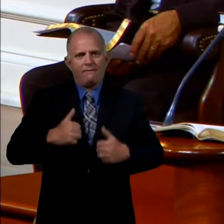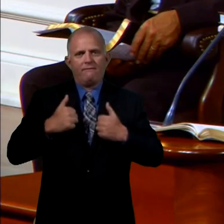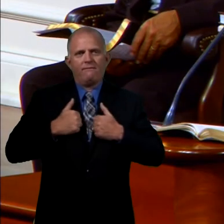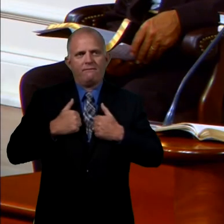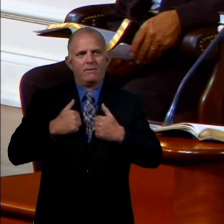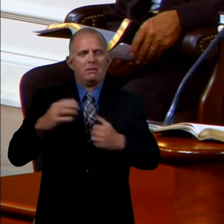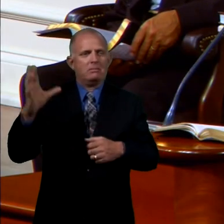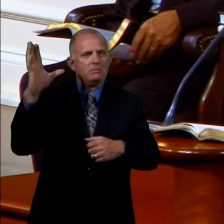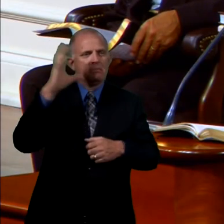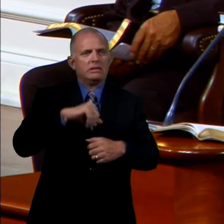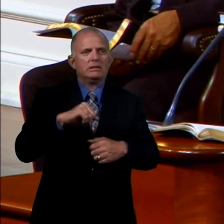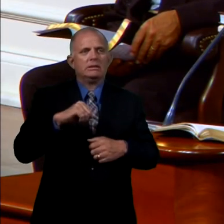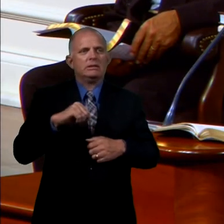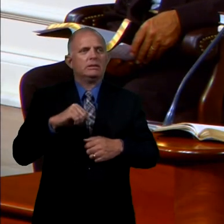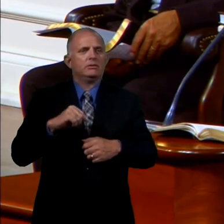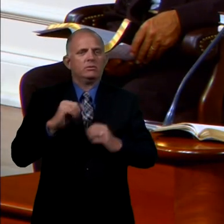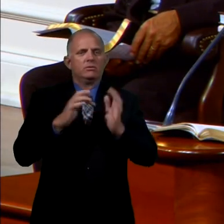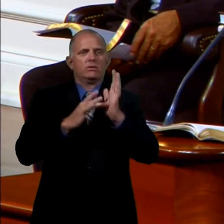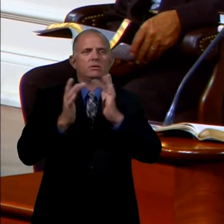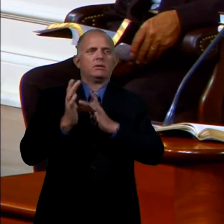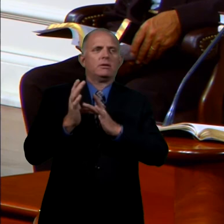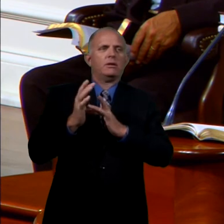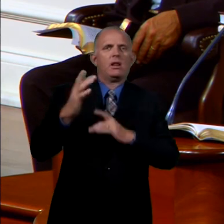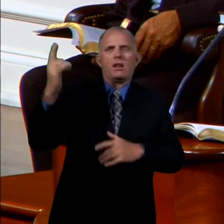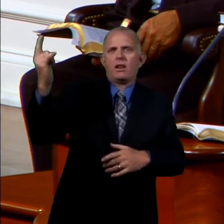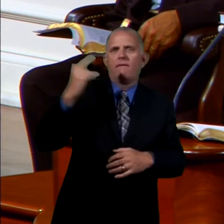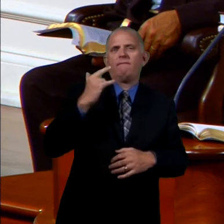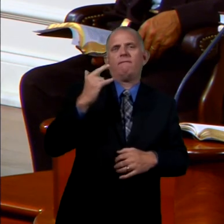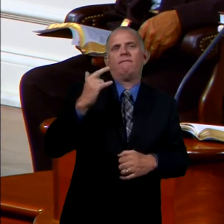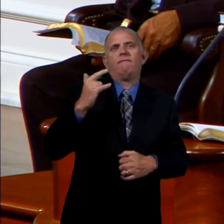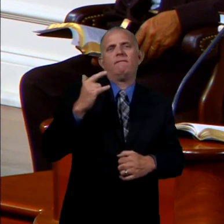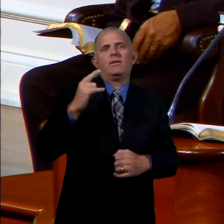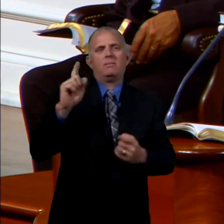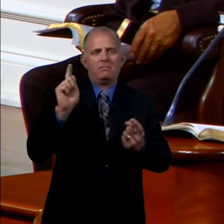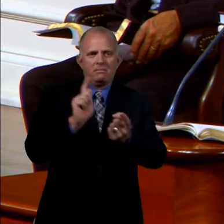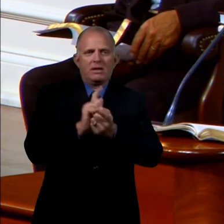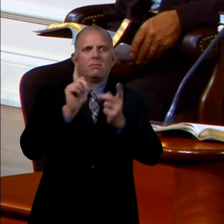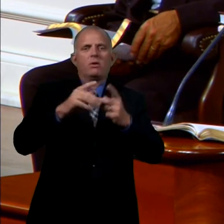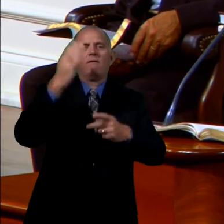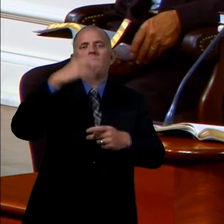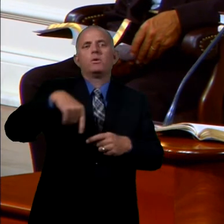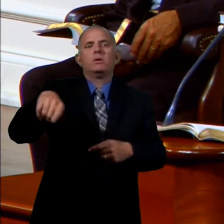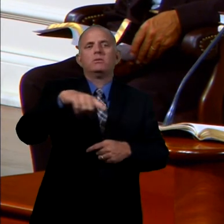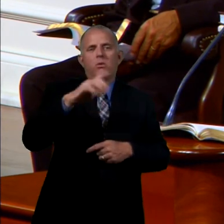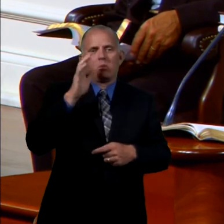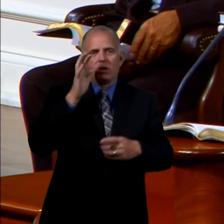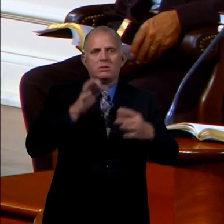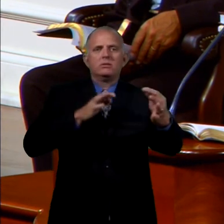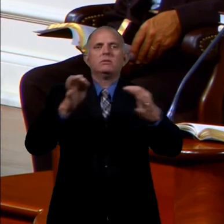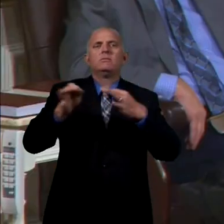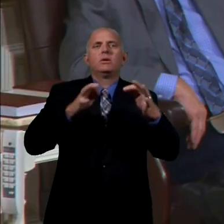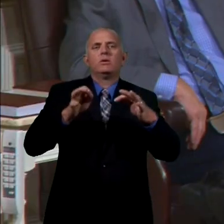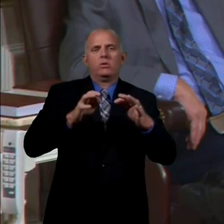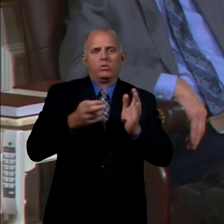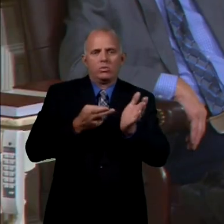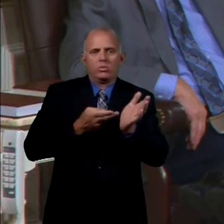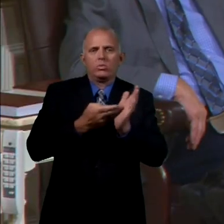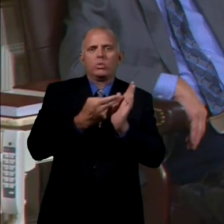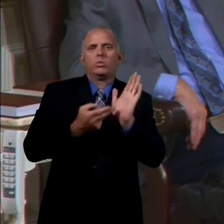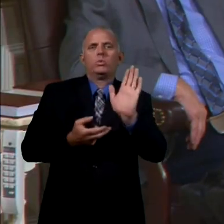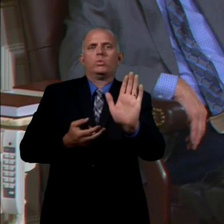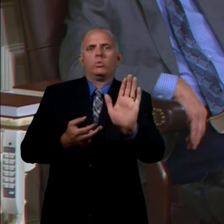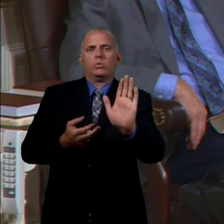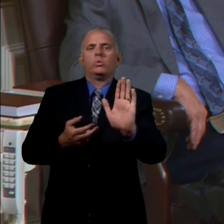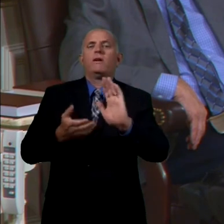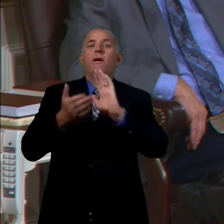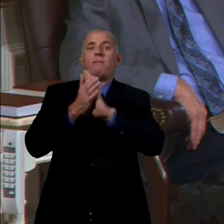but someone down front will introduce you to him and show you the true peace